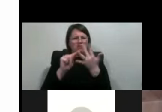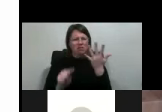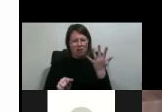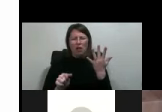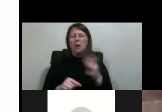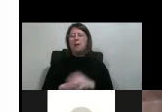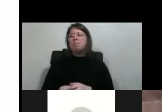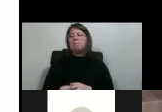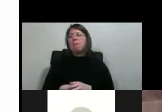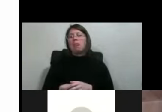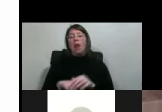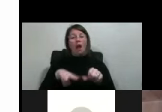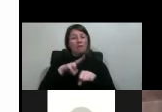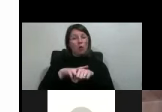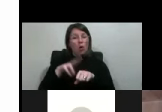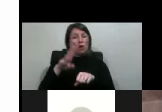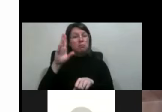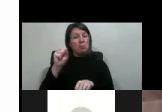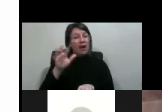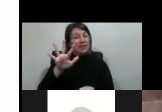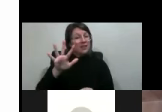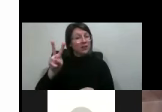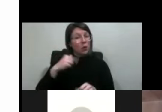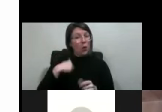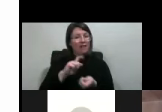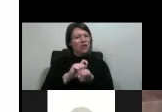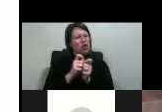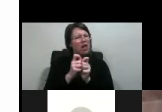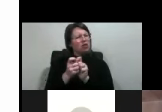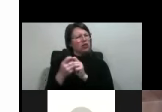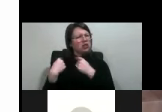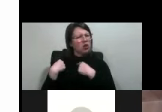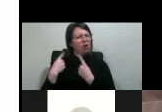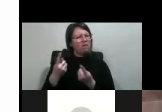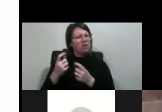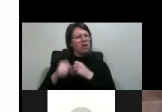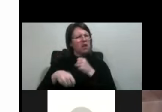So of course, Bus 52 has had changes over the years.